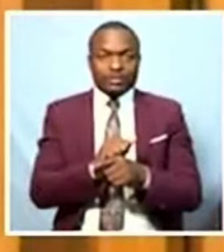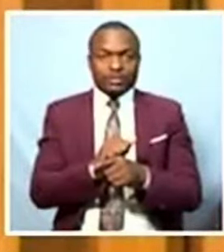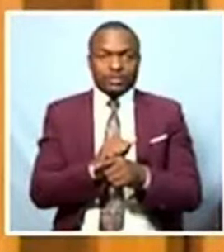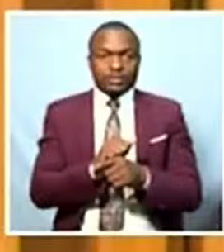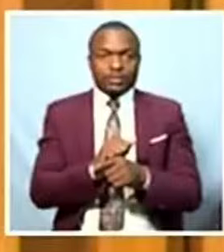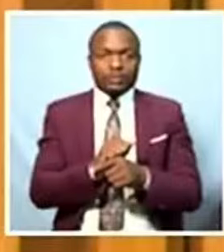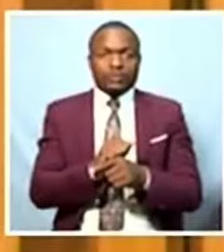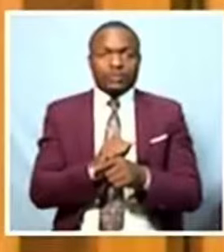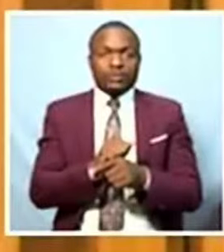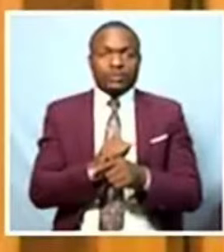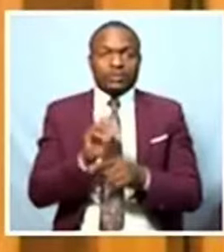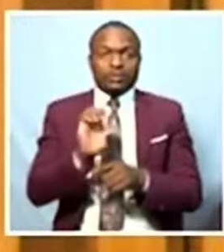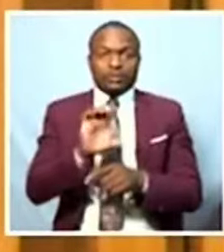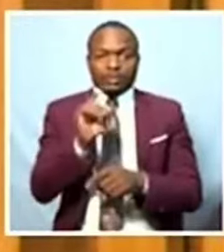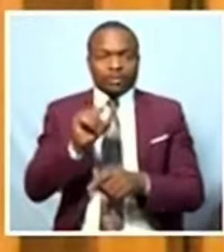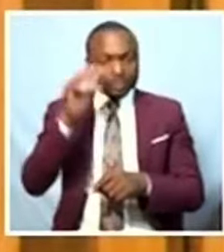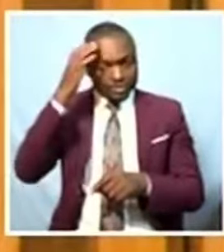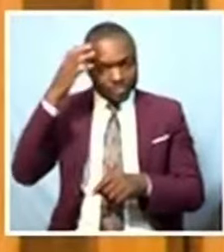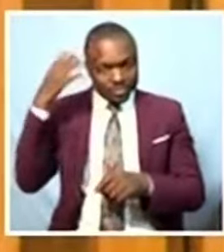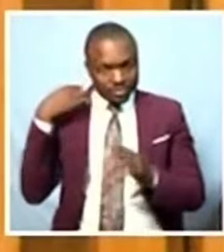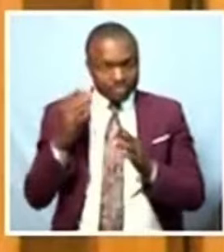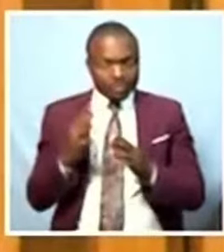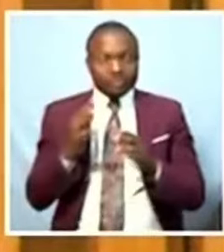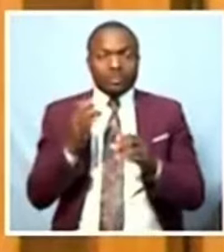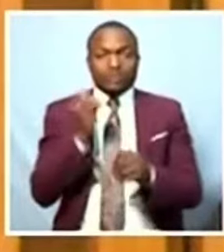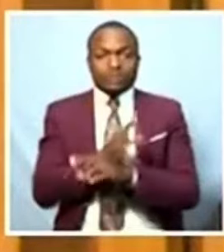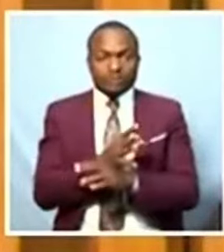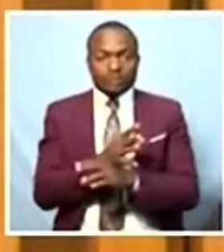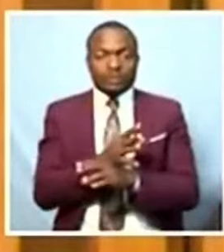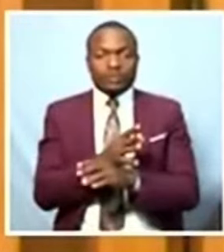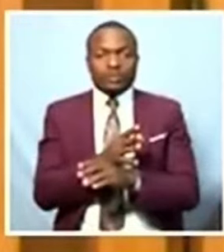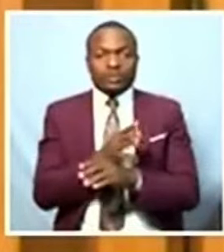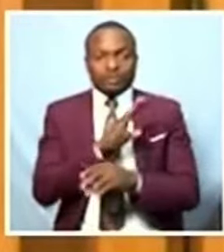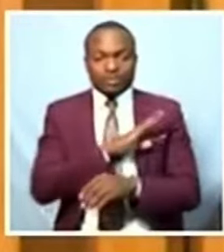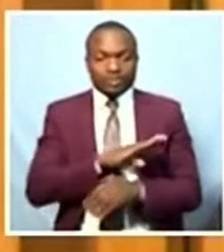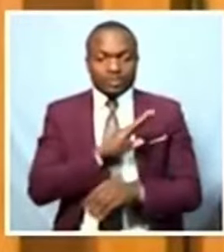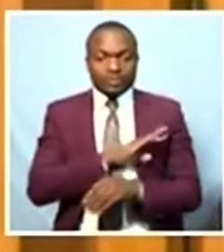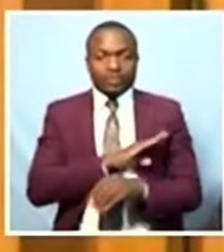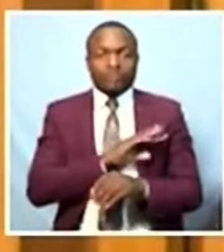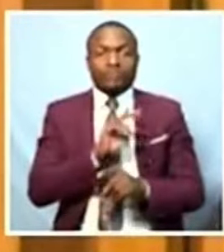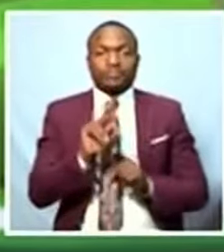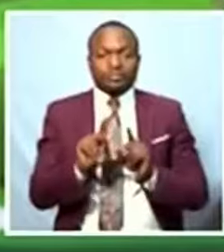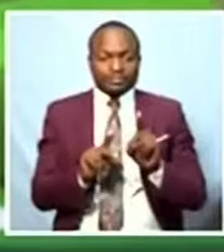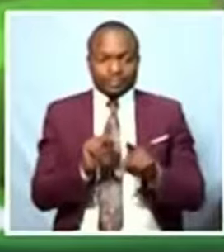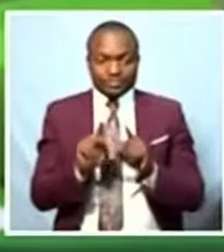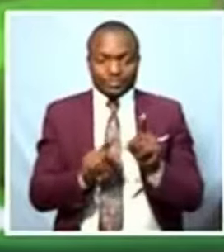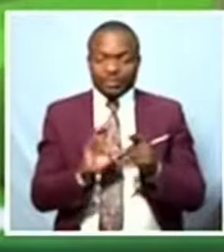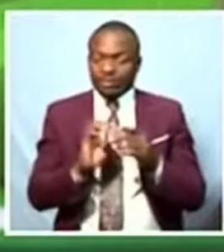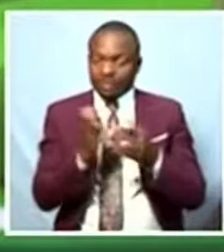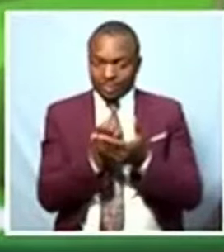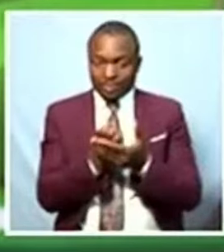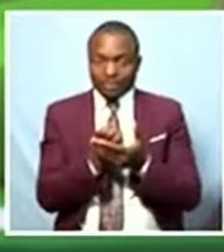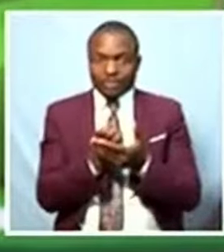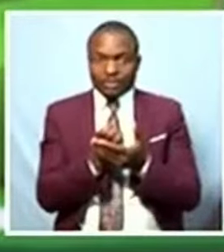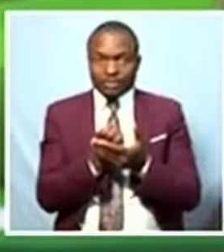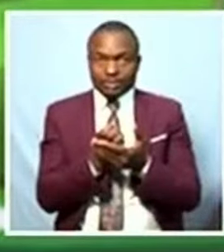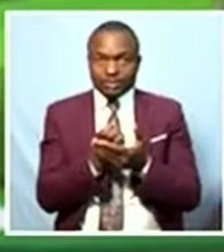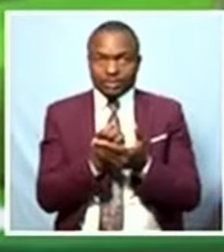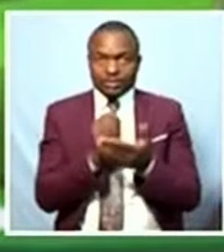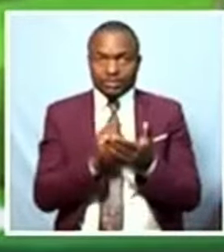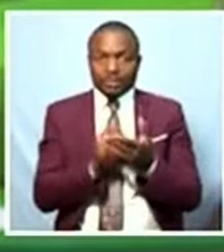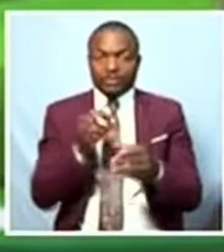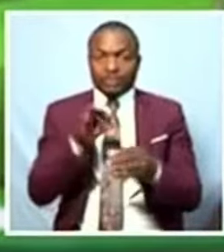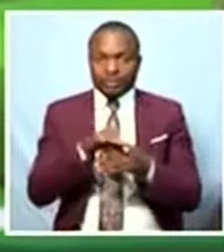assistance in readiness for the conduct of candidate nominations. Engaging aspiring candidates on the